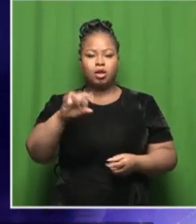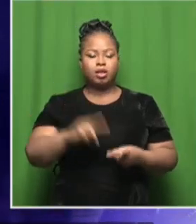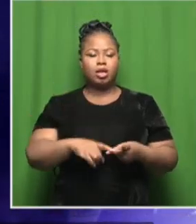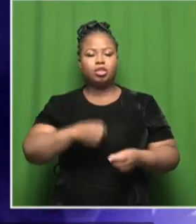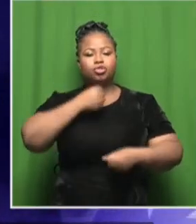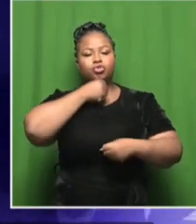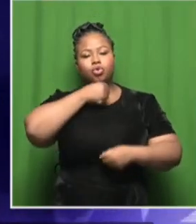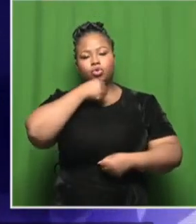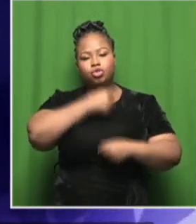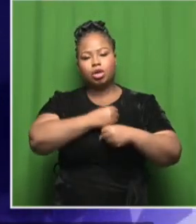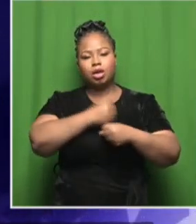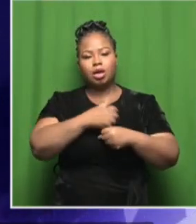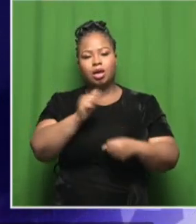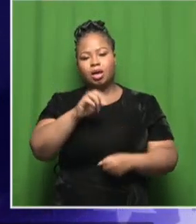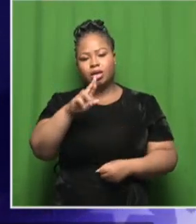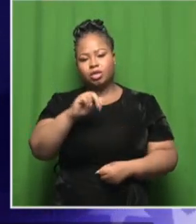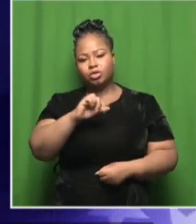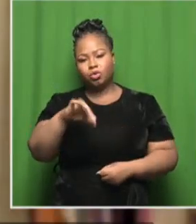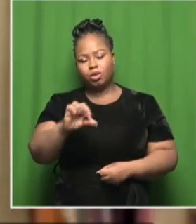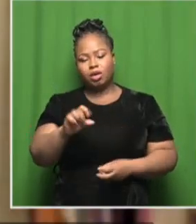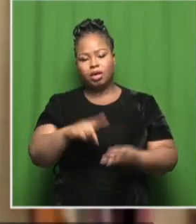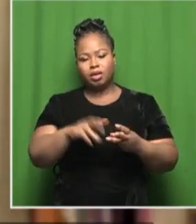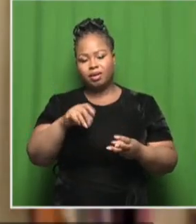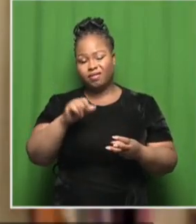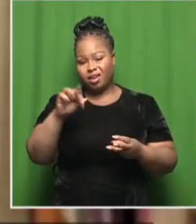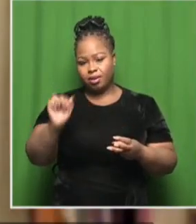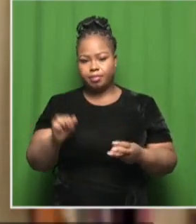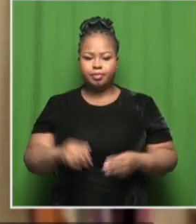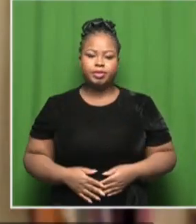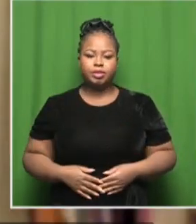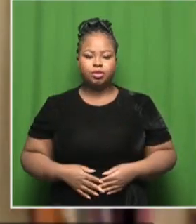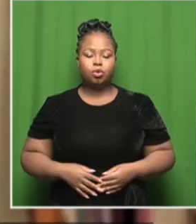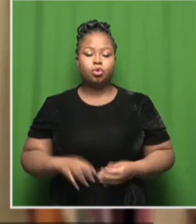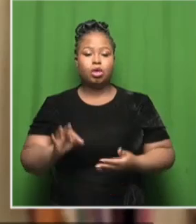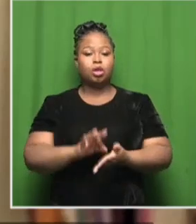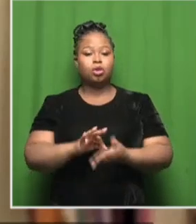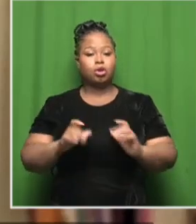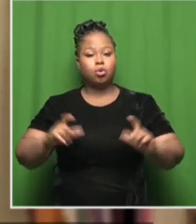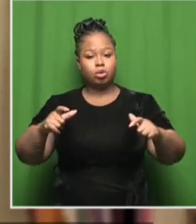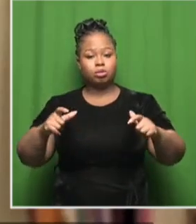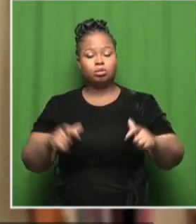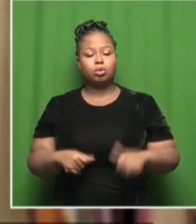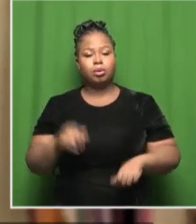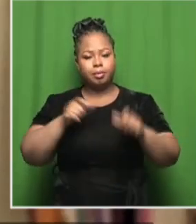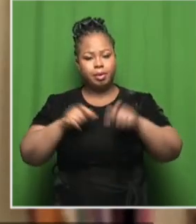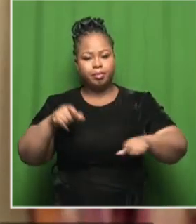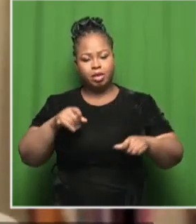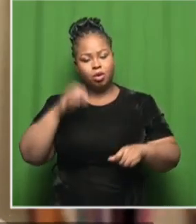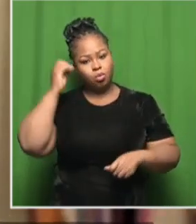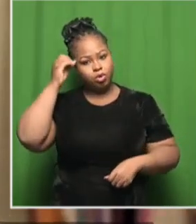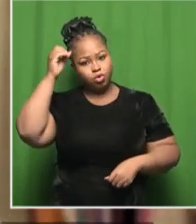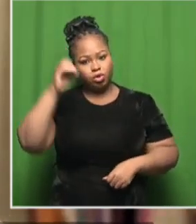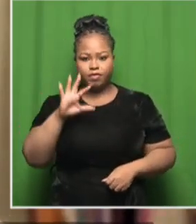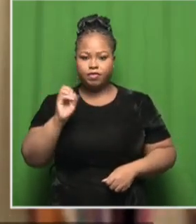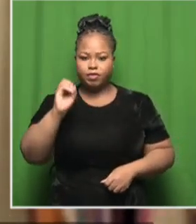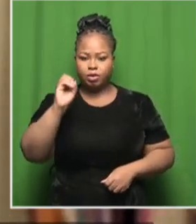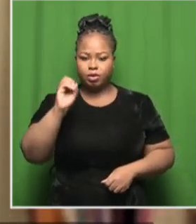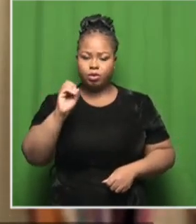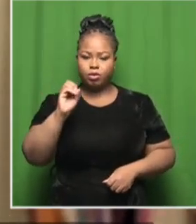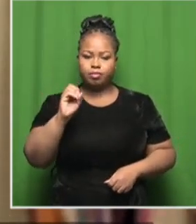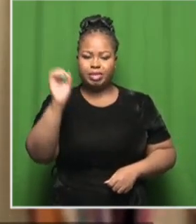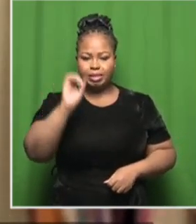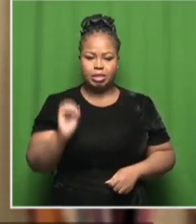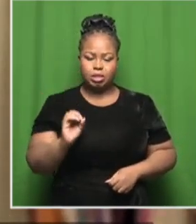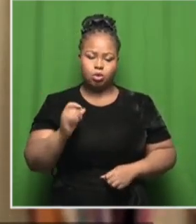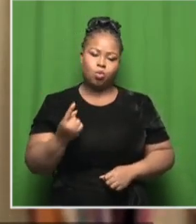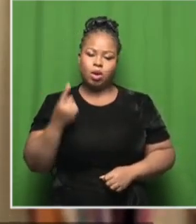and Nevada. What we know about the Electoral College is that if a candidate wins 51% of the vote, then all electors will go for them. And